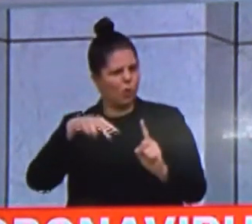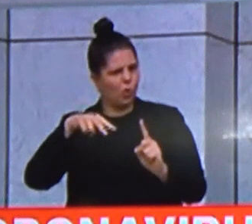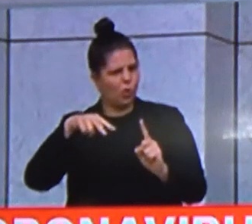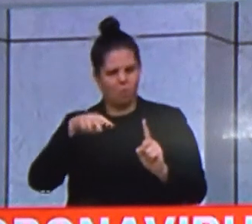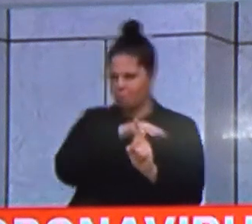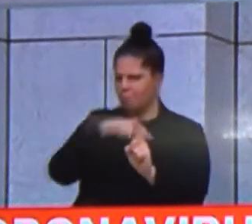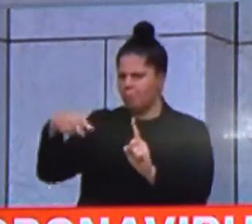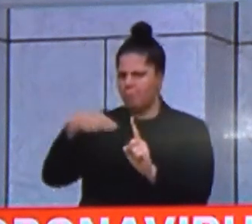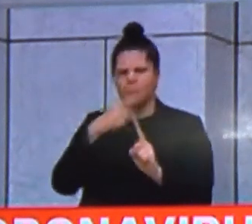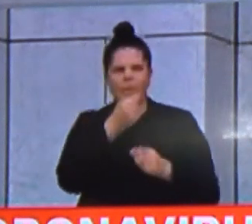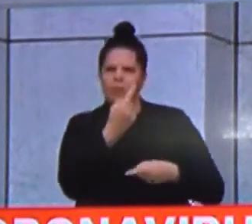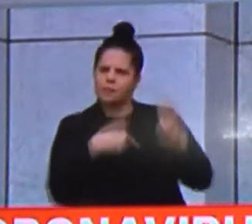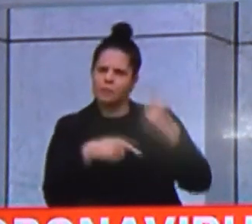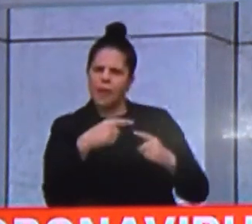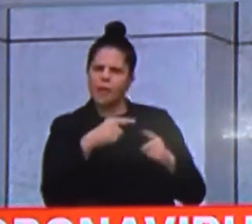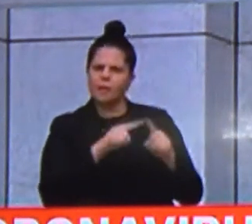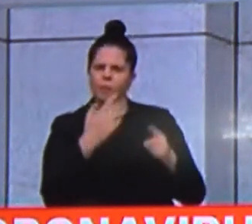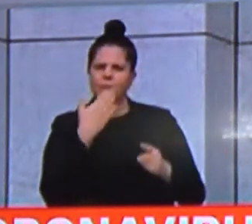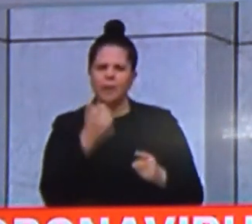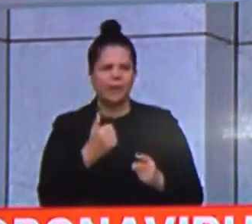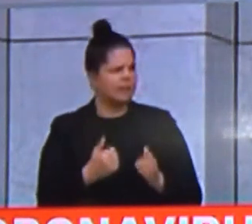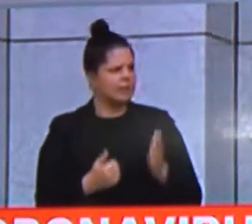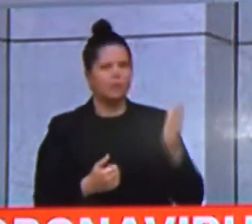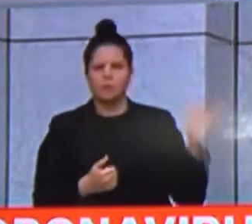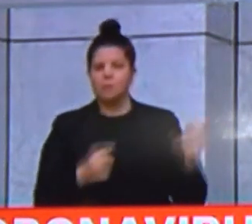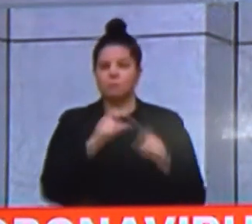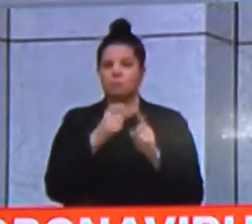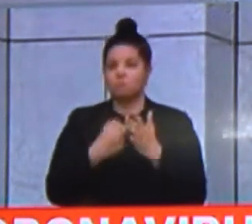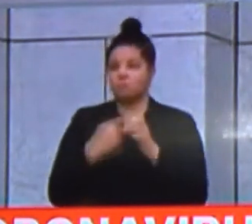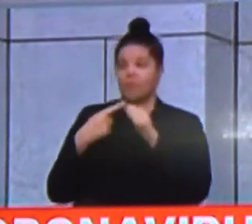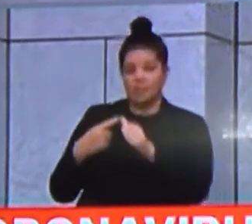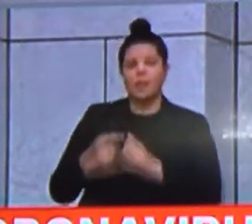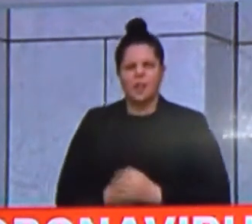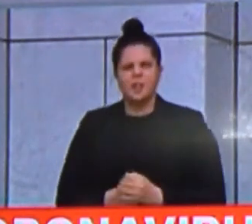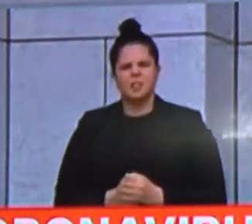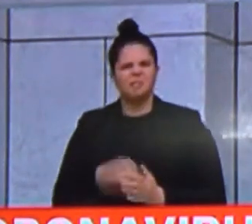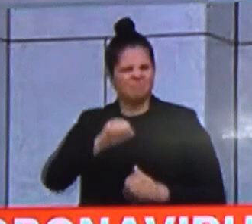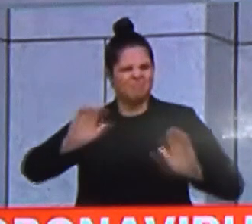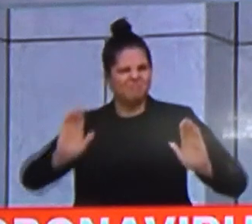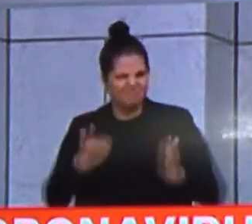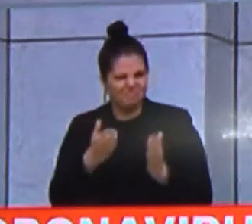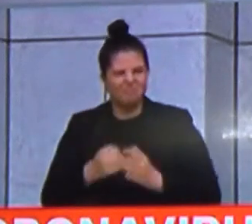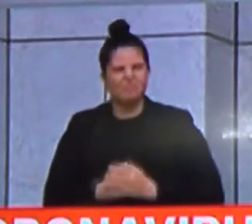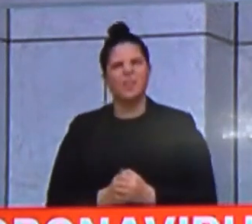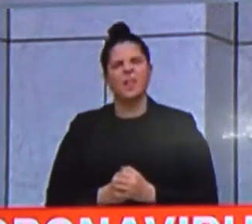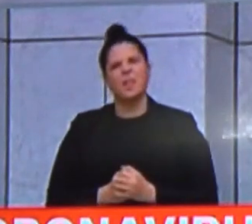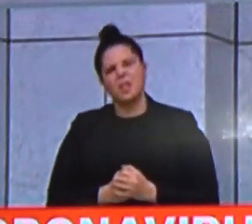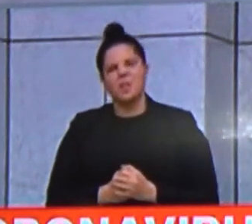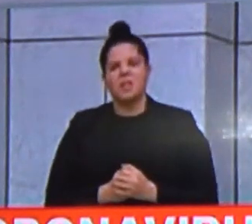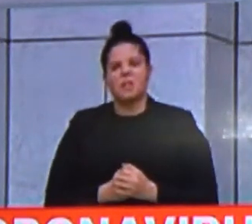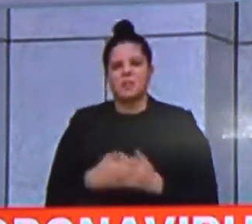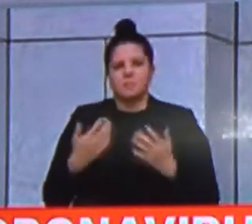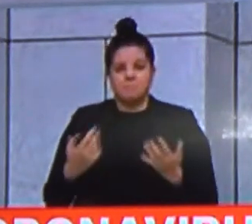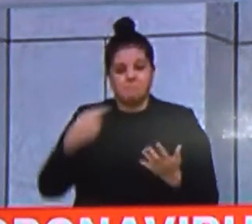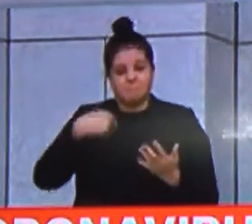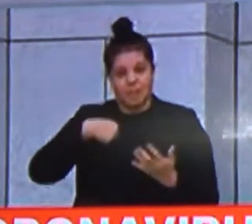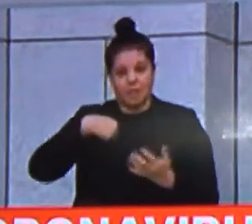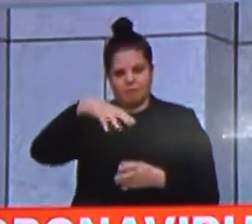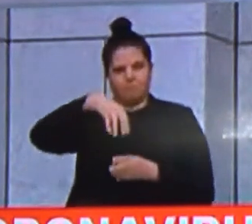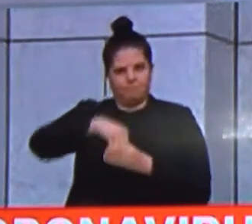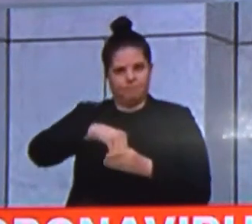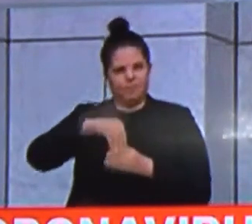level to make this happen. And may I say thank you to all my peers and colleagues, the healthcare workers across this country who are